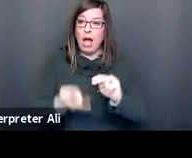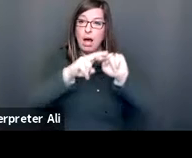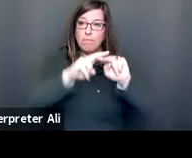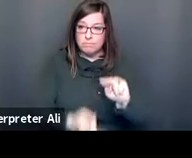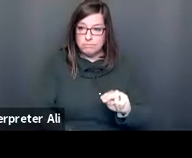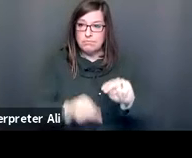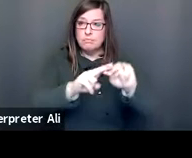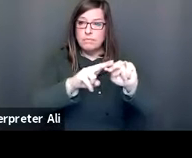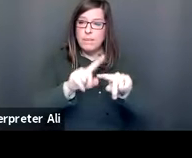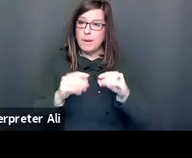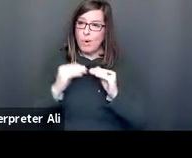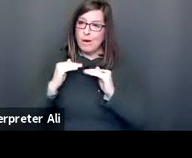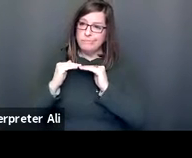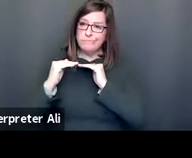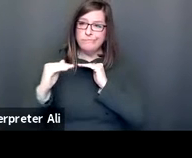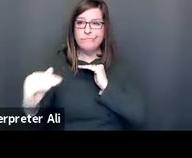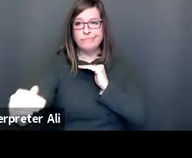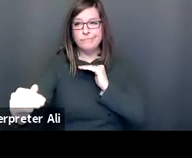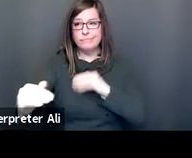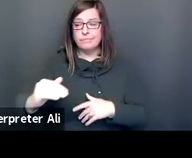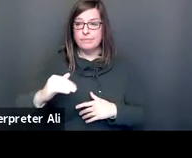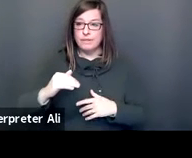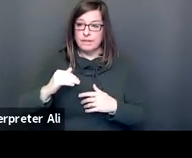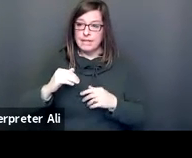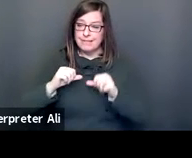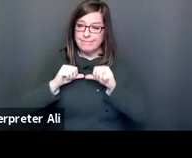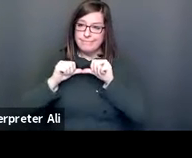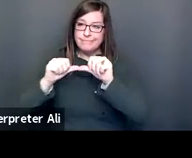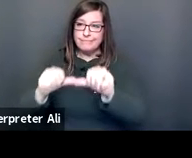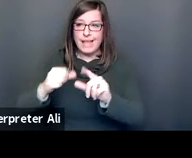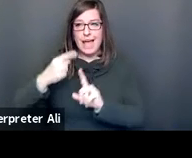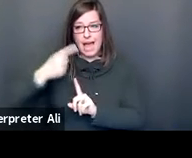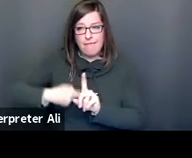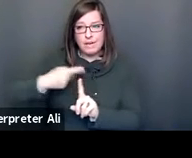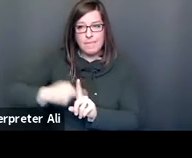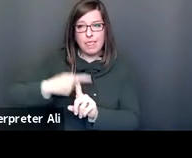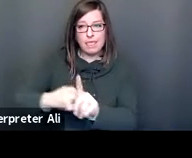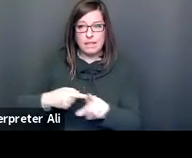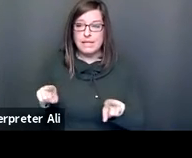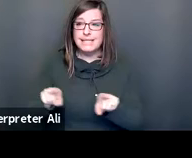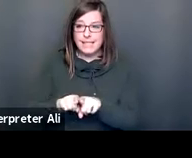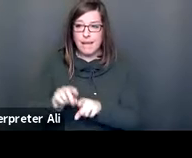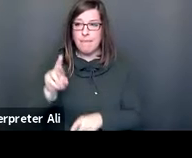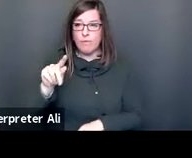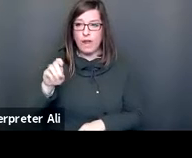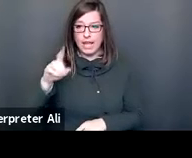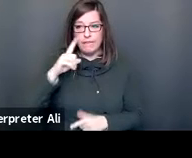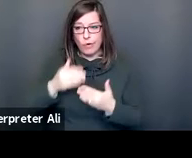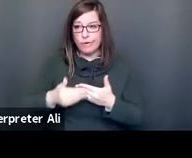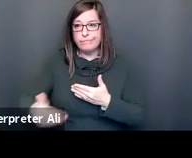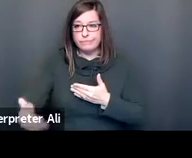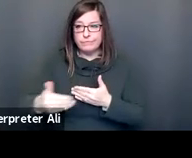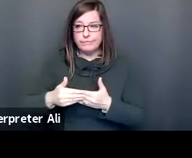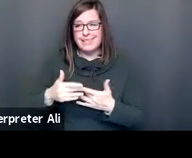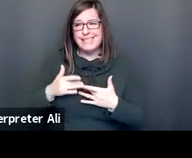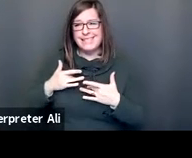from having a different rate each month to having the same rate every month for a period of time, typically about